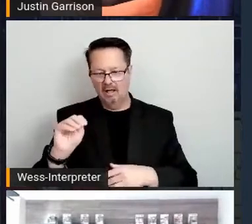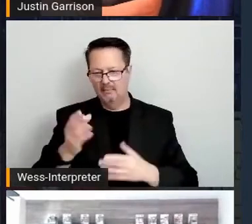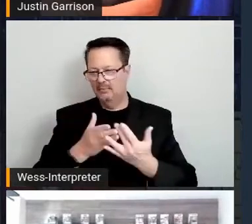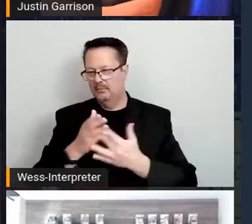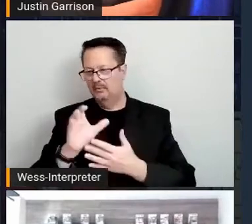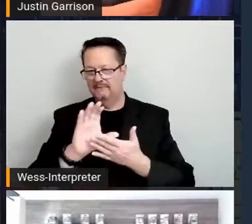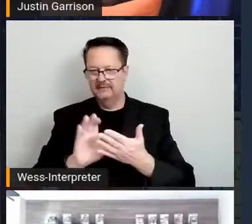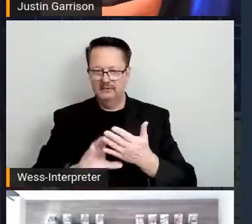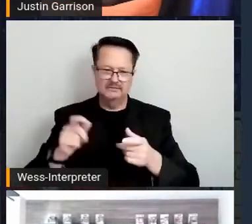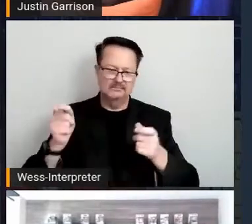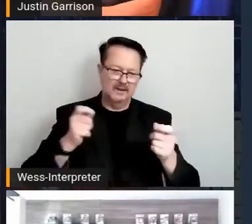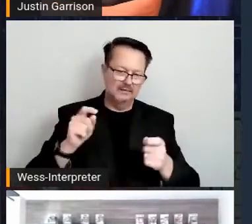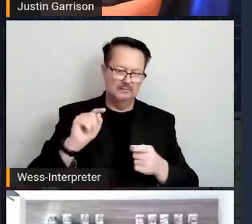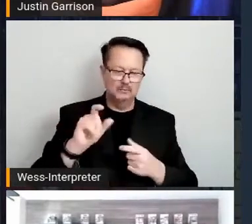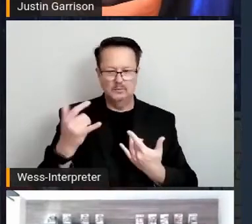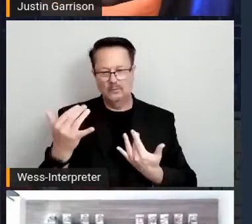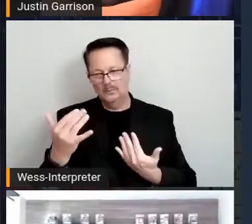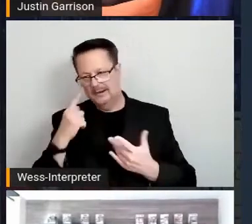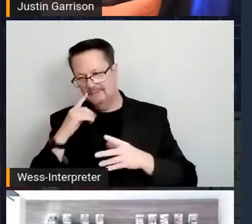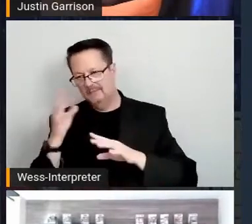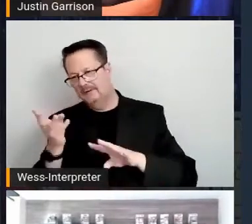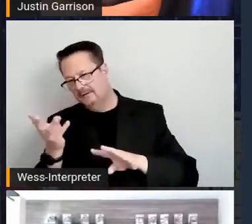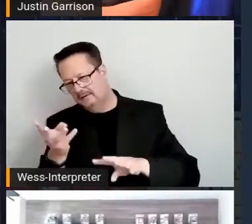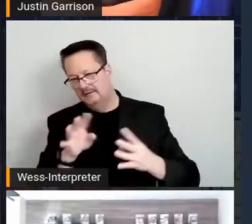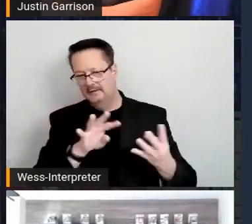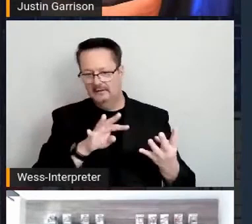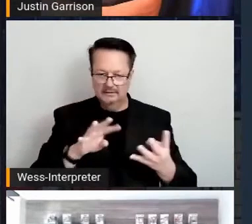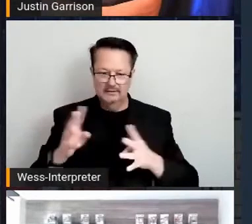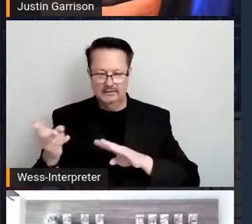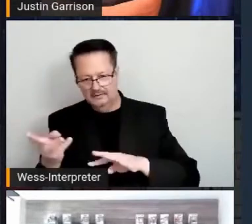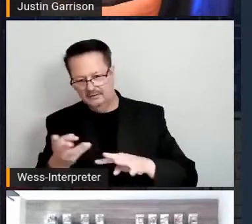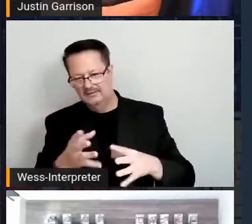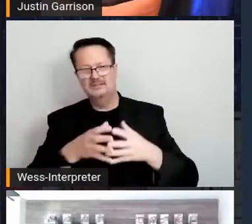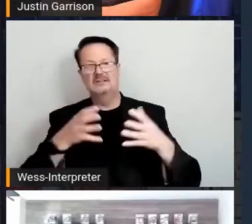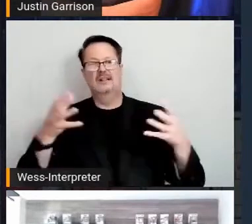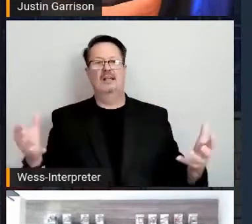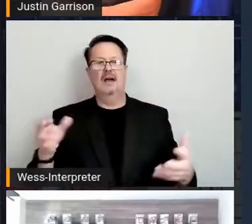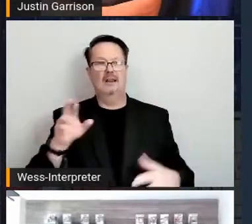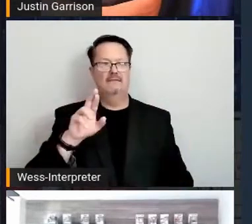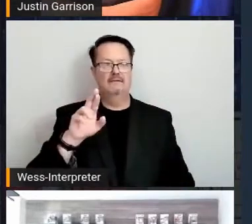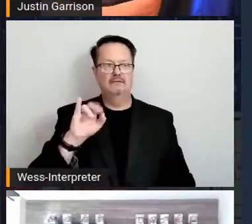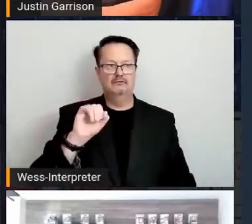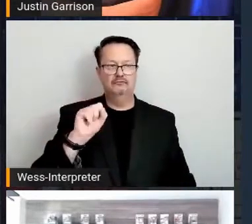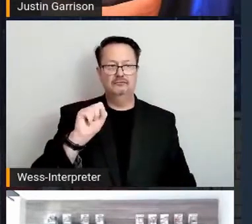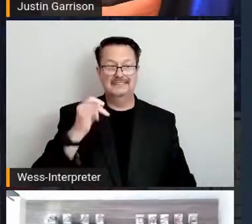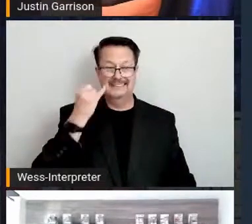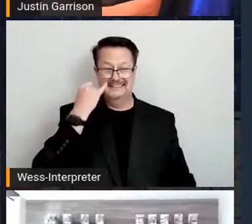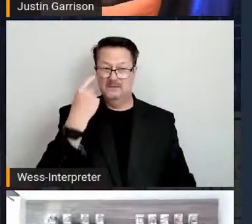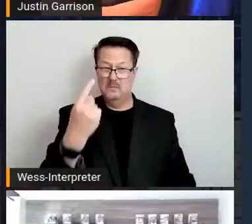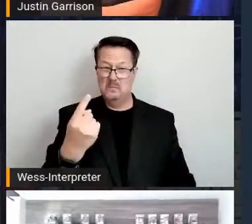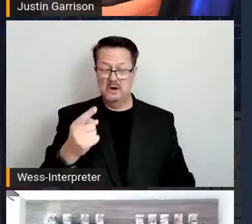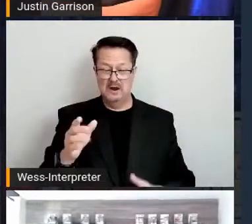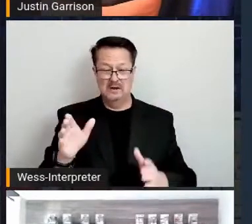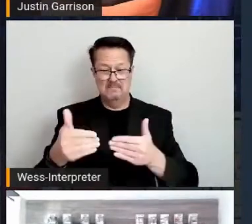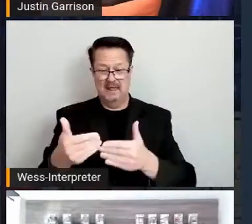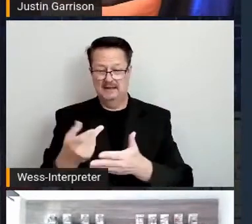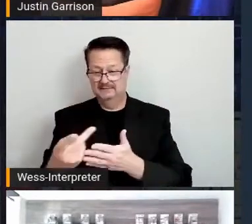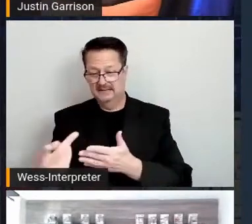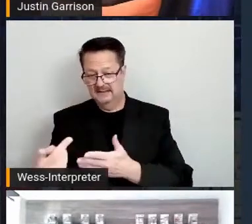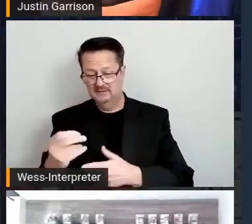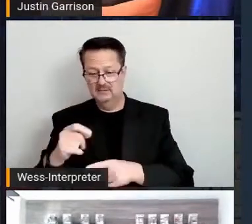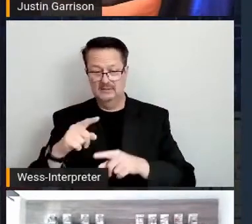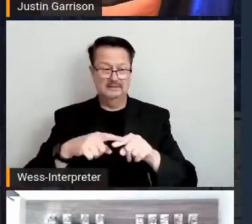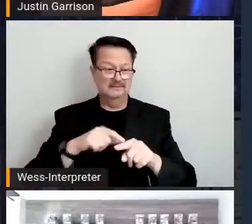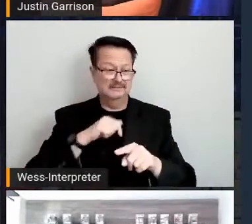and then waiting for all those packages to go through and download. And there's a lot of that risk that comes with that, where if one of those packages fails or a dependency isn't